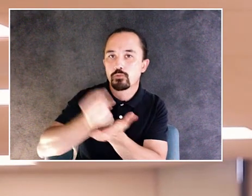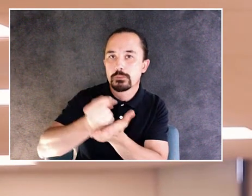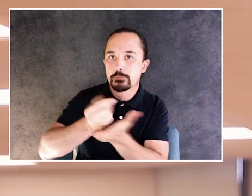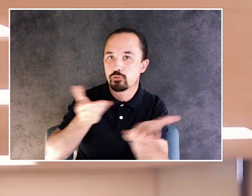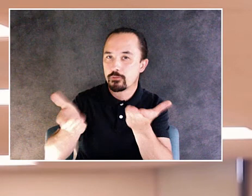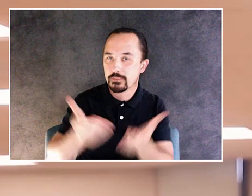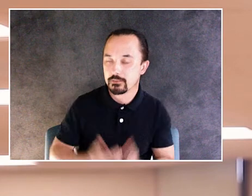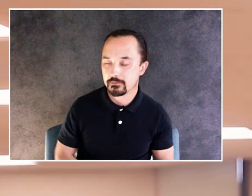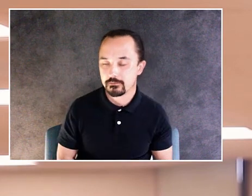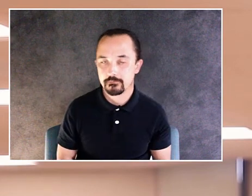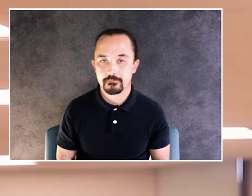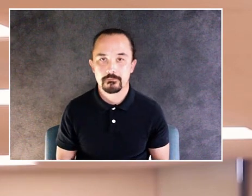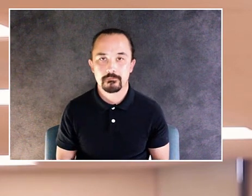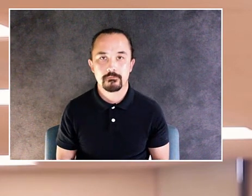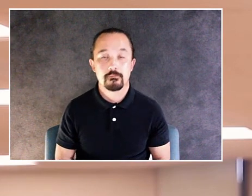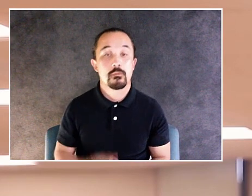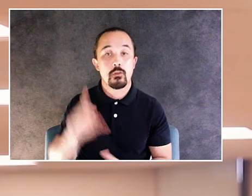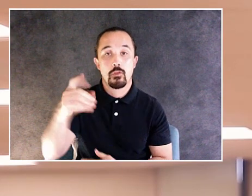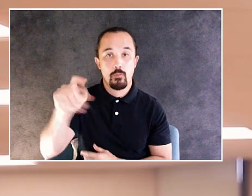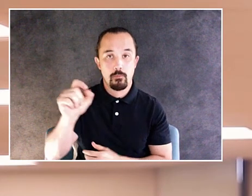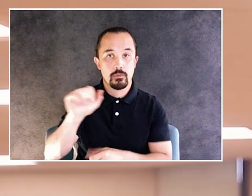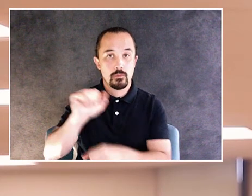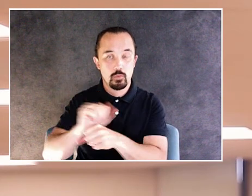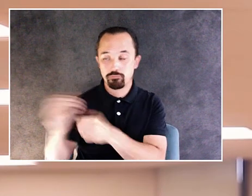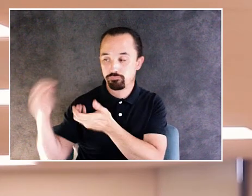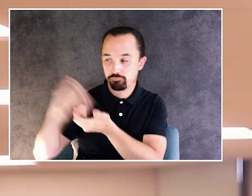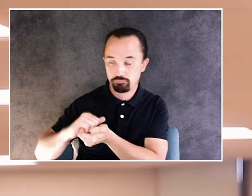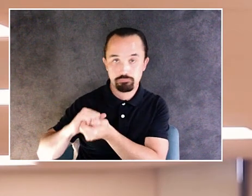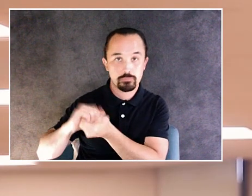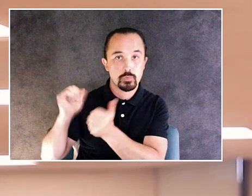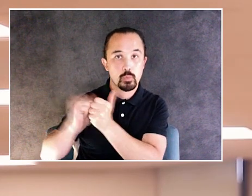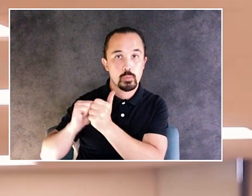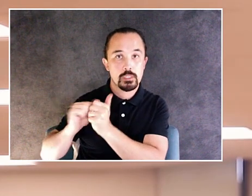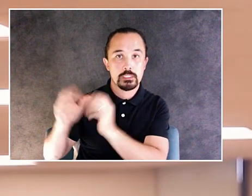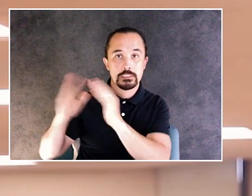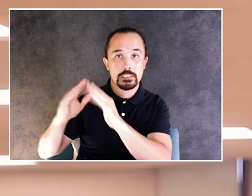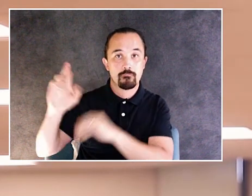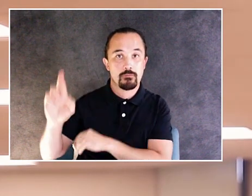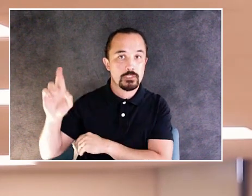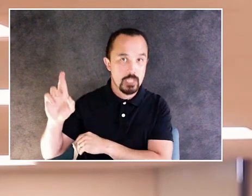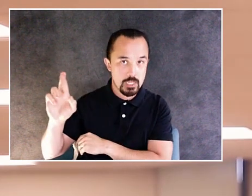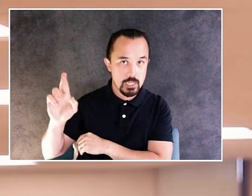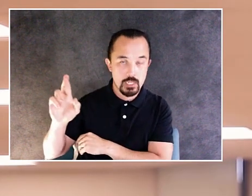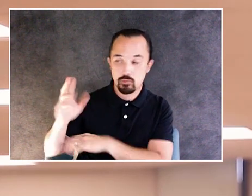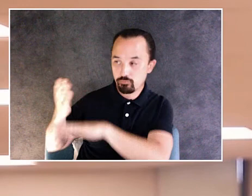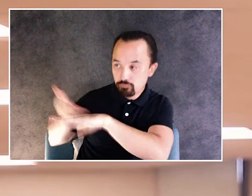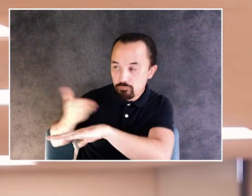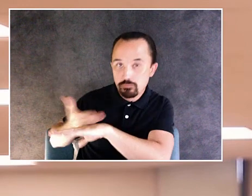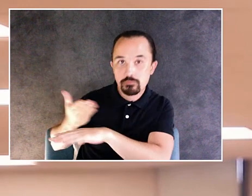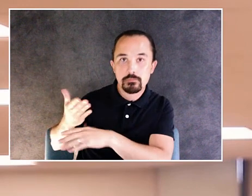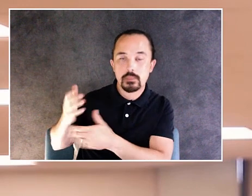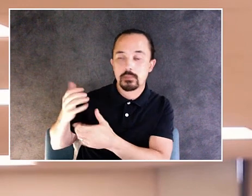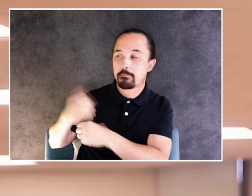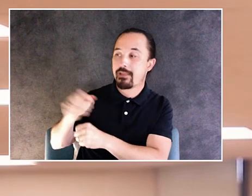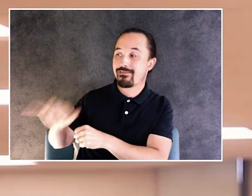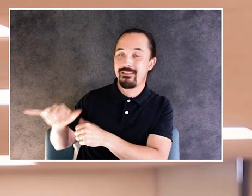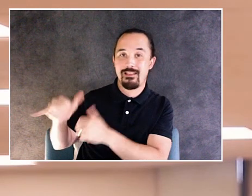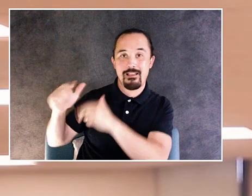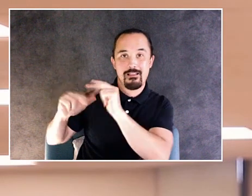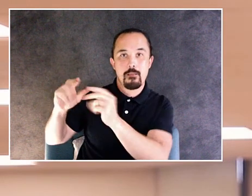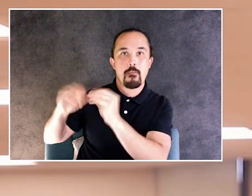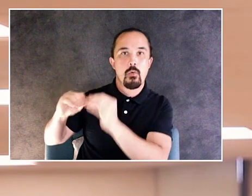services. The department is working in cooperation with the City of Riverside to renovate and modernize this leased